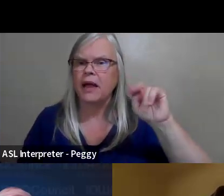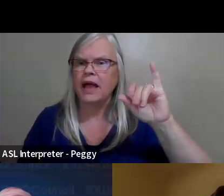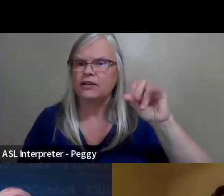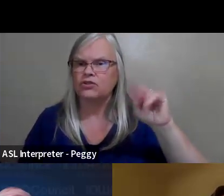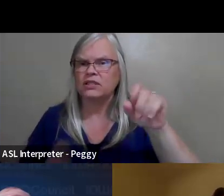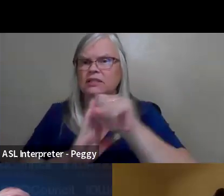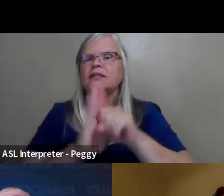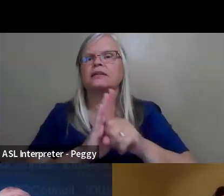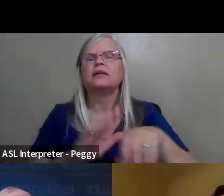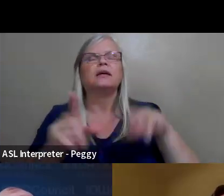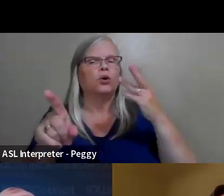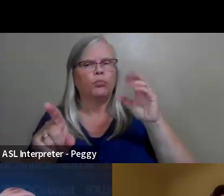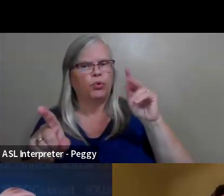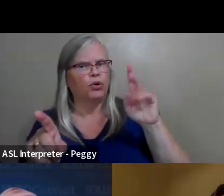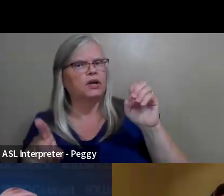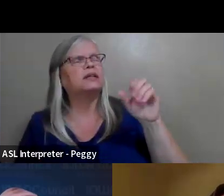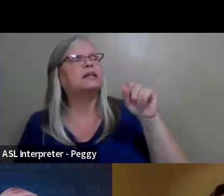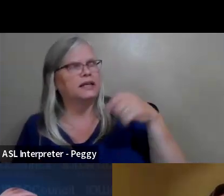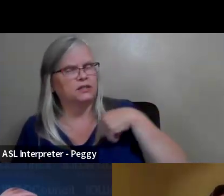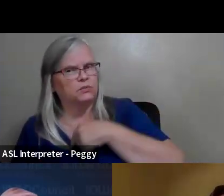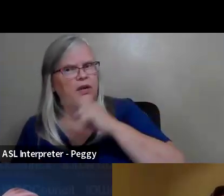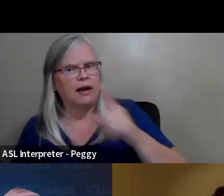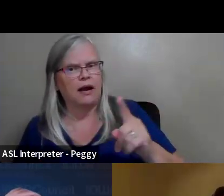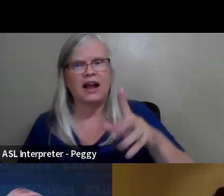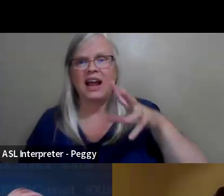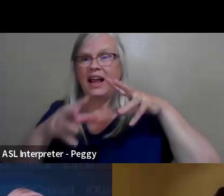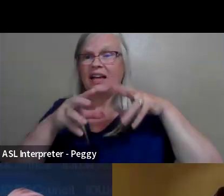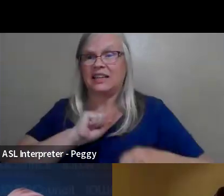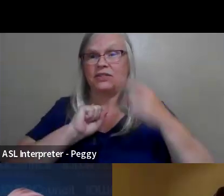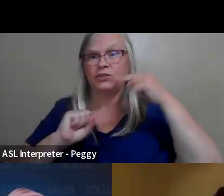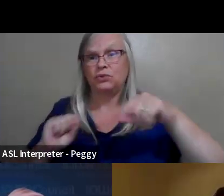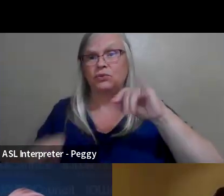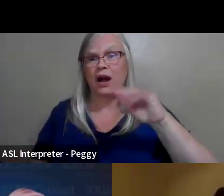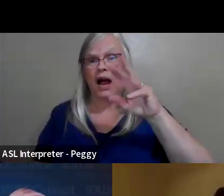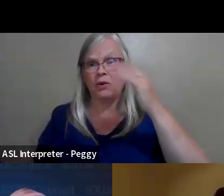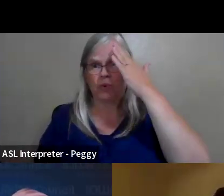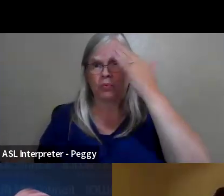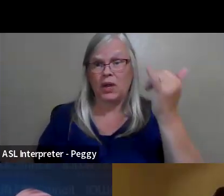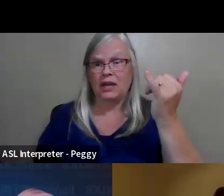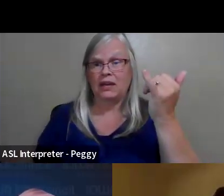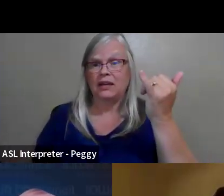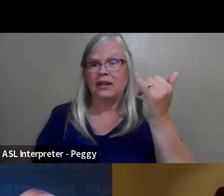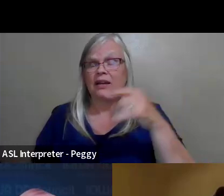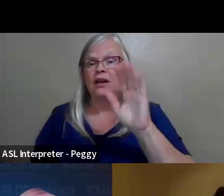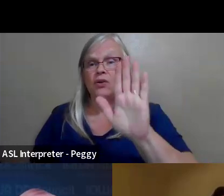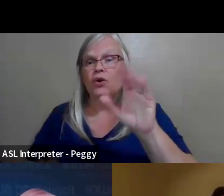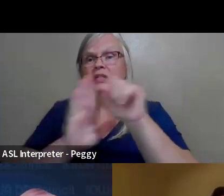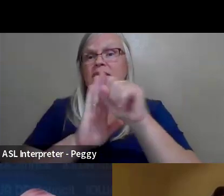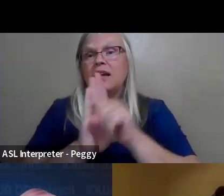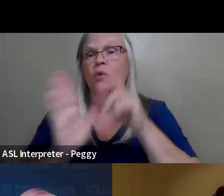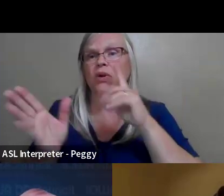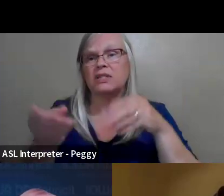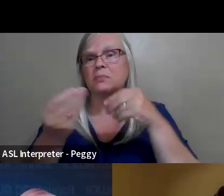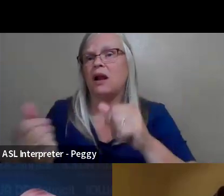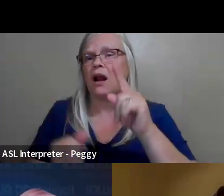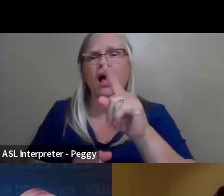don't. Okay. Yes, we are. Well, this is devastating because to Iowa, because we know that your state's going to spend